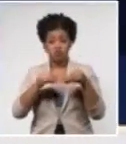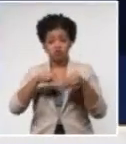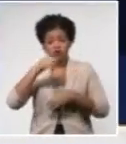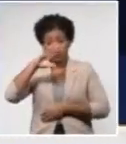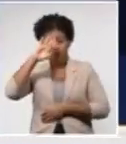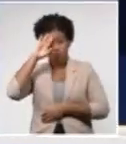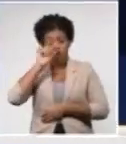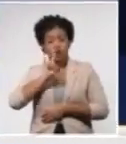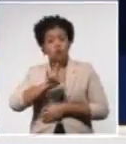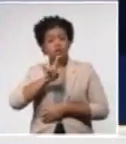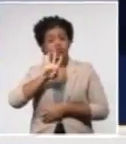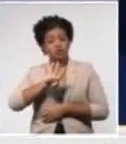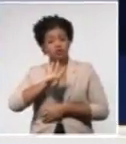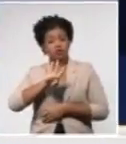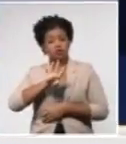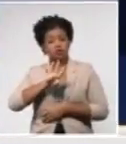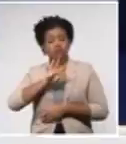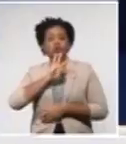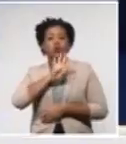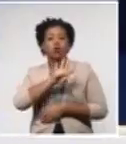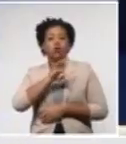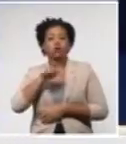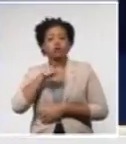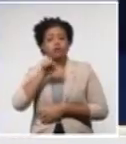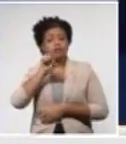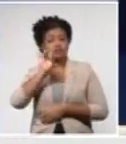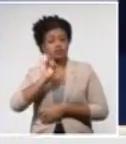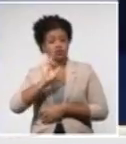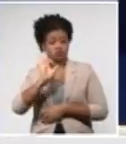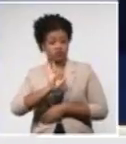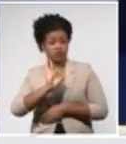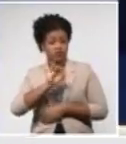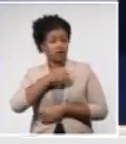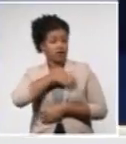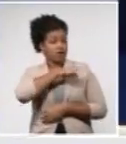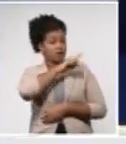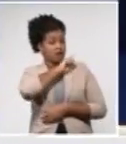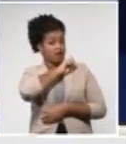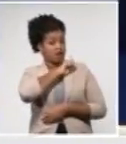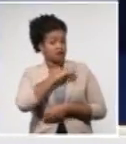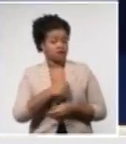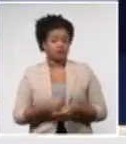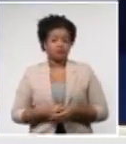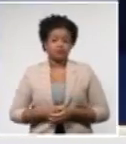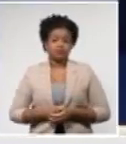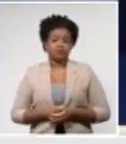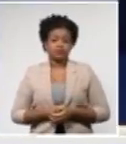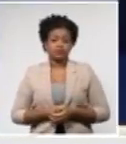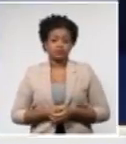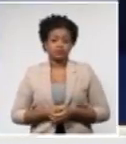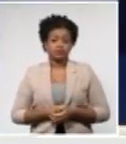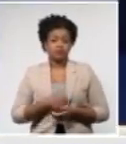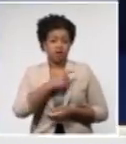94 diagnosed cases, the source of their infection has not been identified, and I am referring to